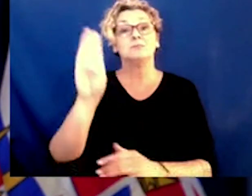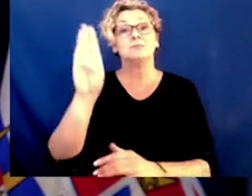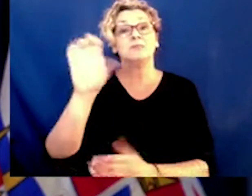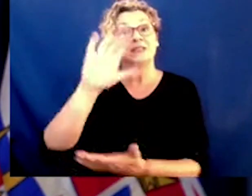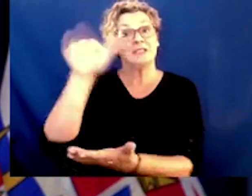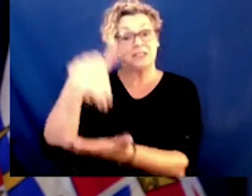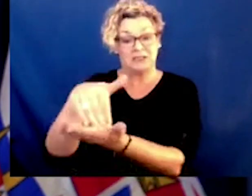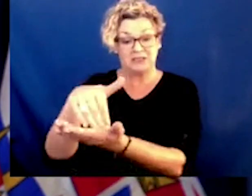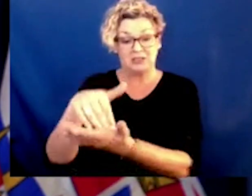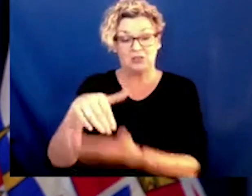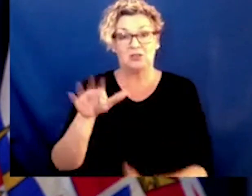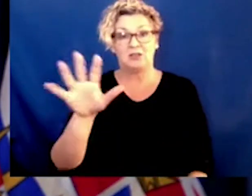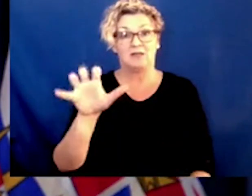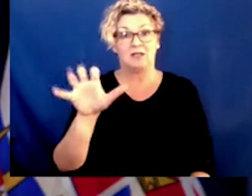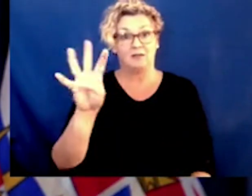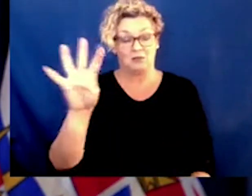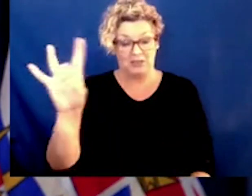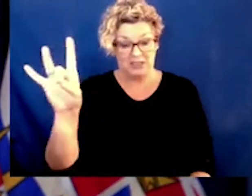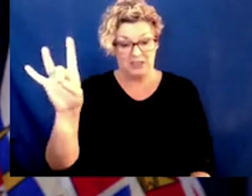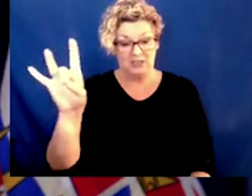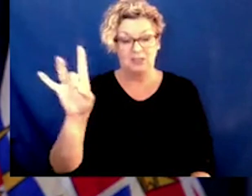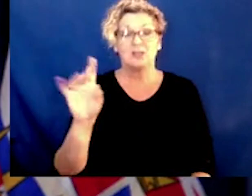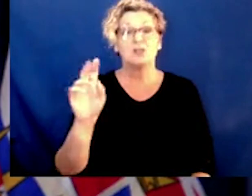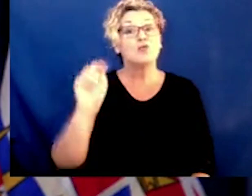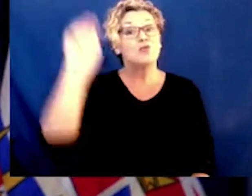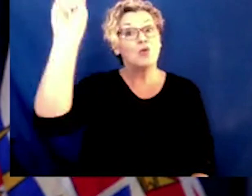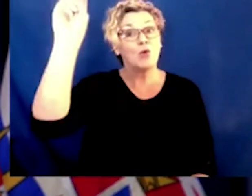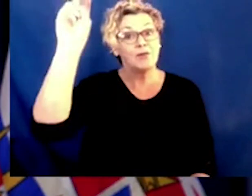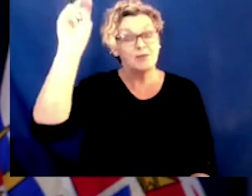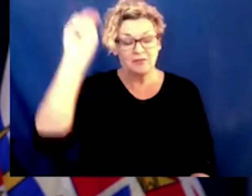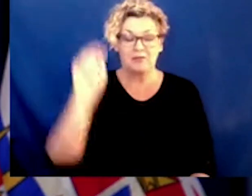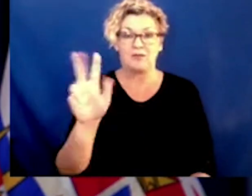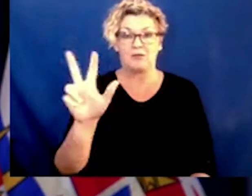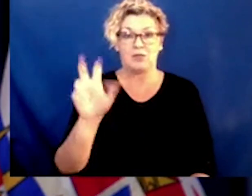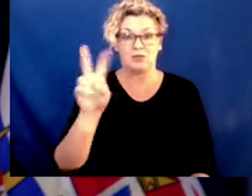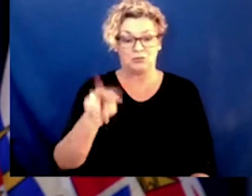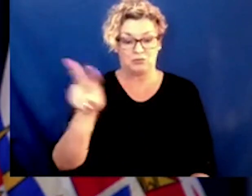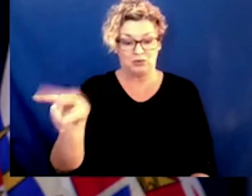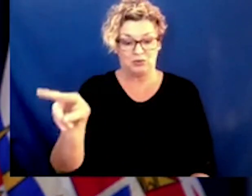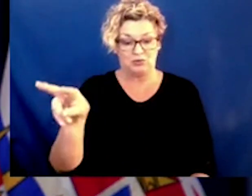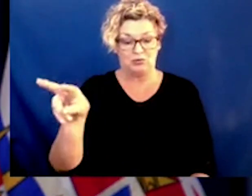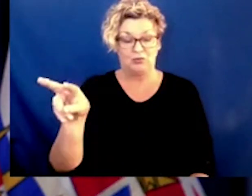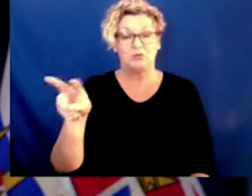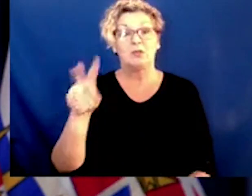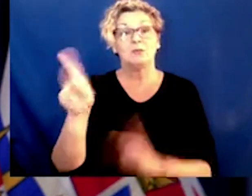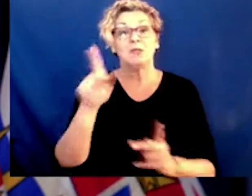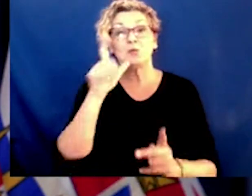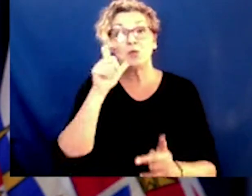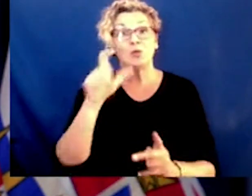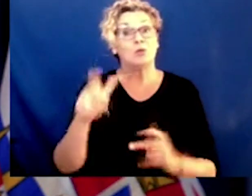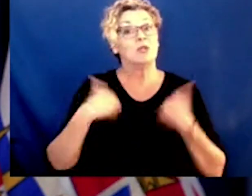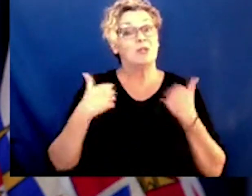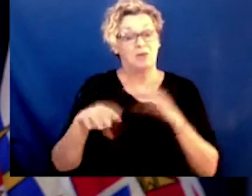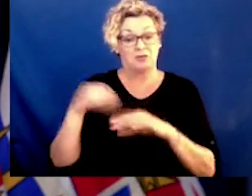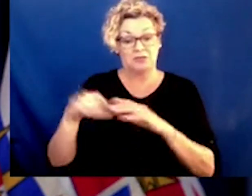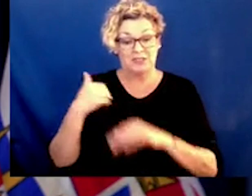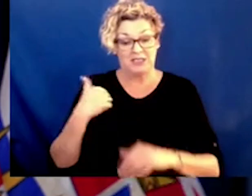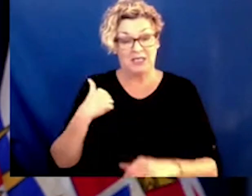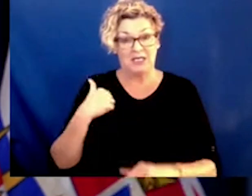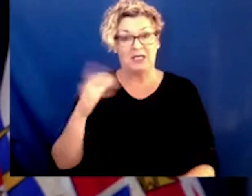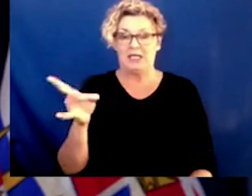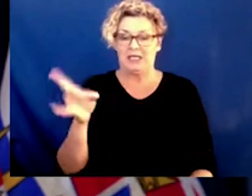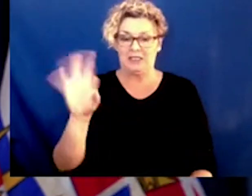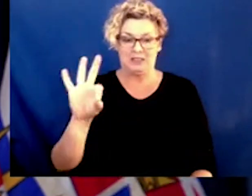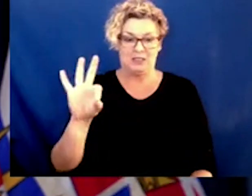4,980 people in Fraser Health, 220 people in Vancouver Island, 548 people